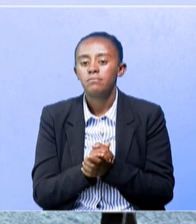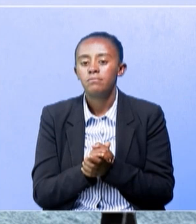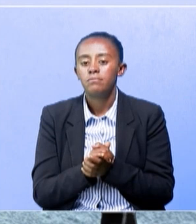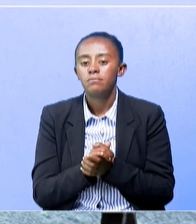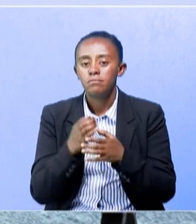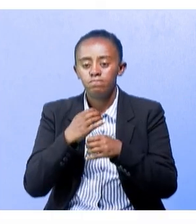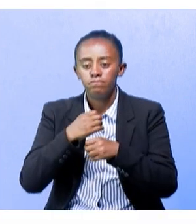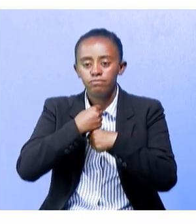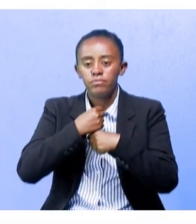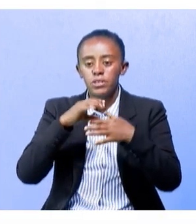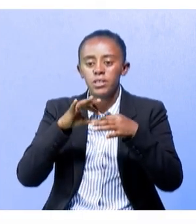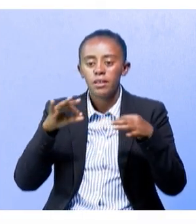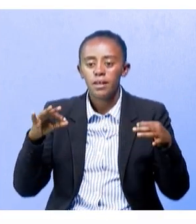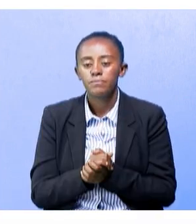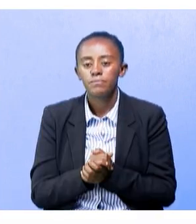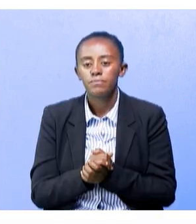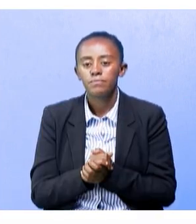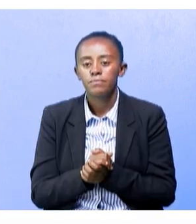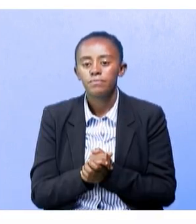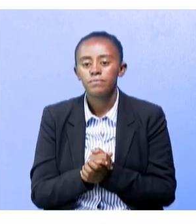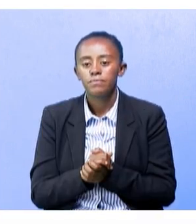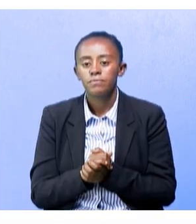concluding sentence.